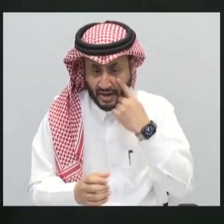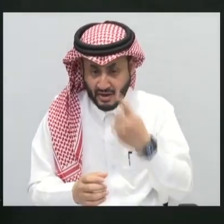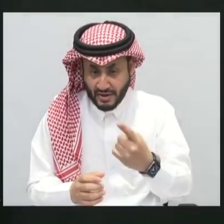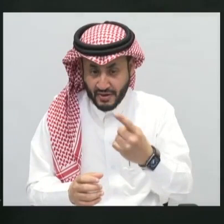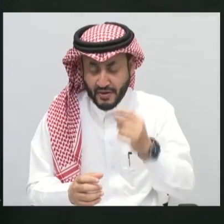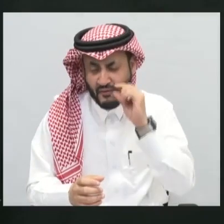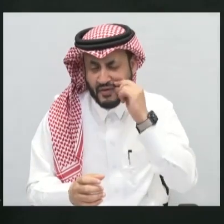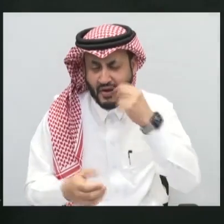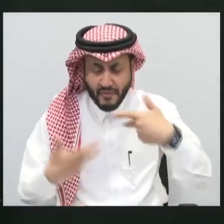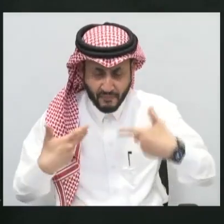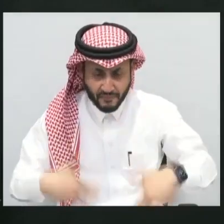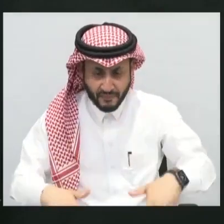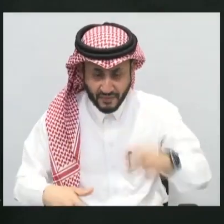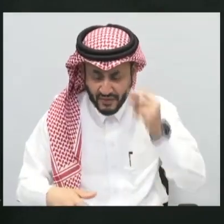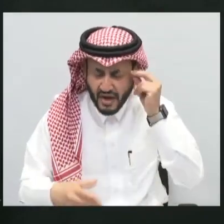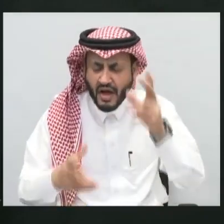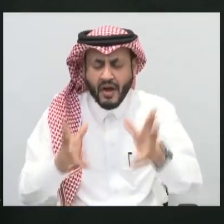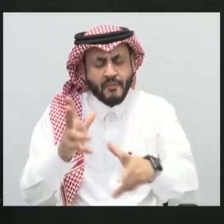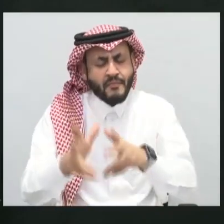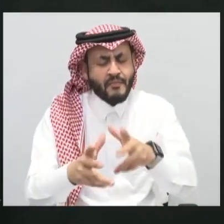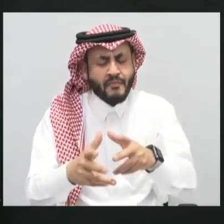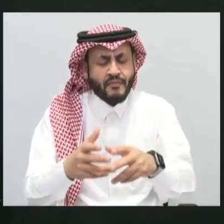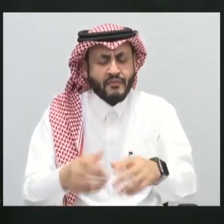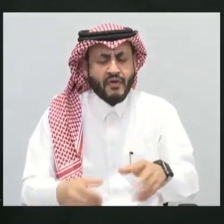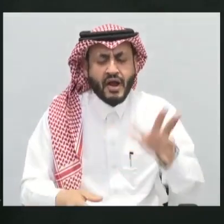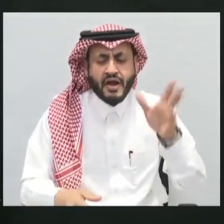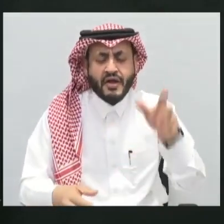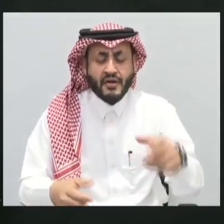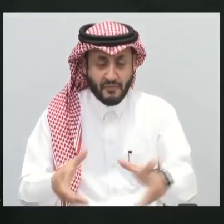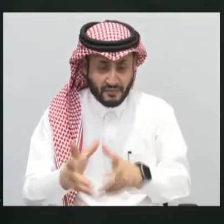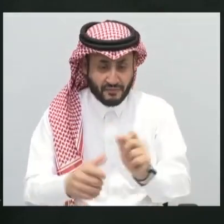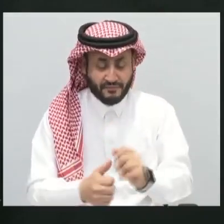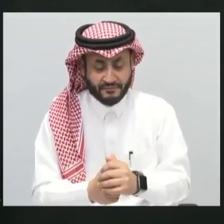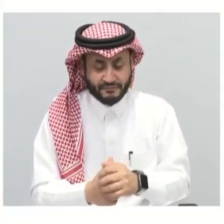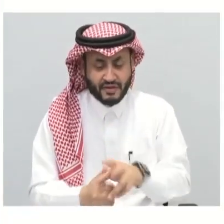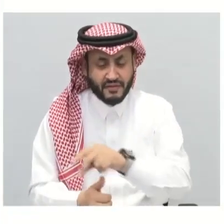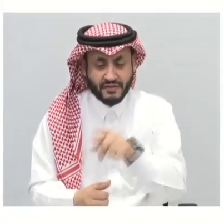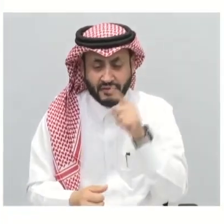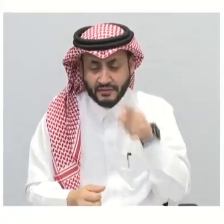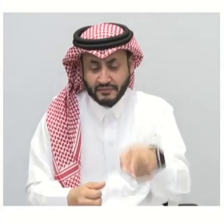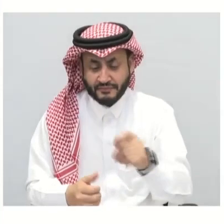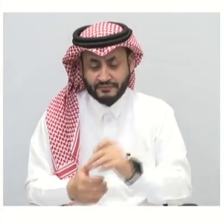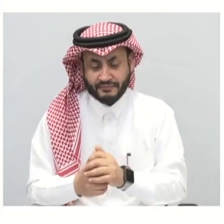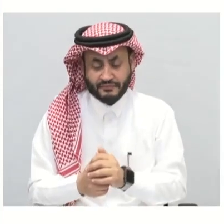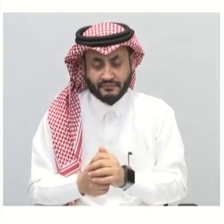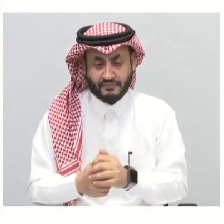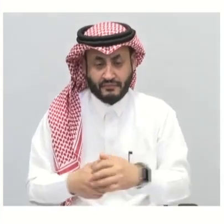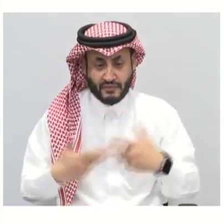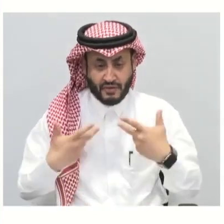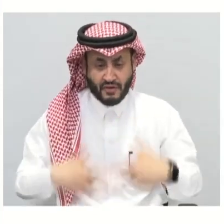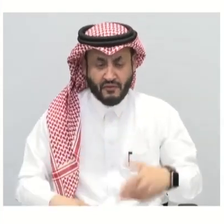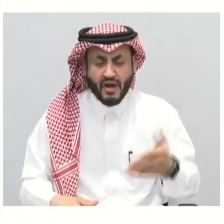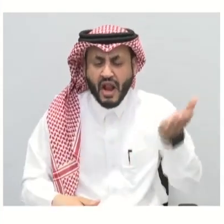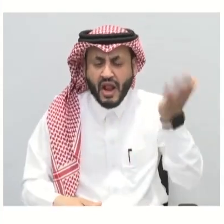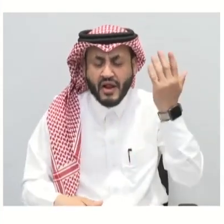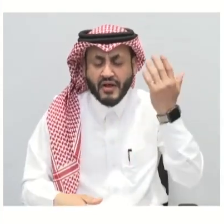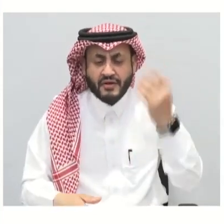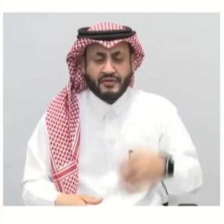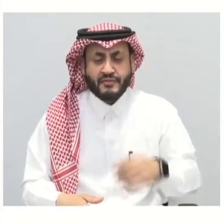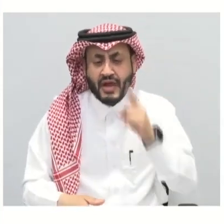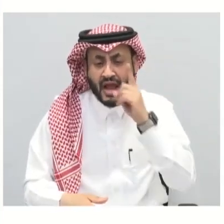the boy's clothes and try to describe it with the new adjectives you have. For example, like this one, comfortable old yellow